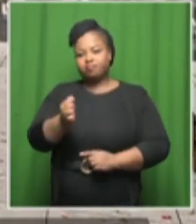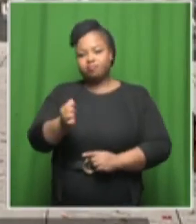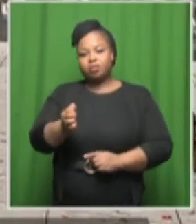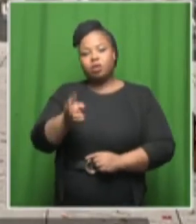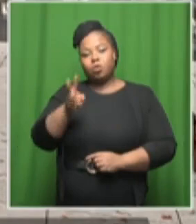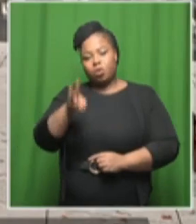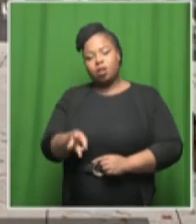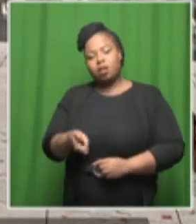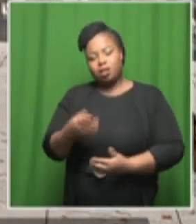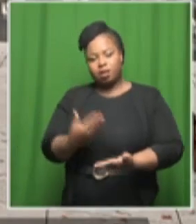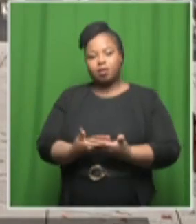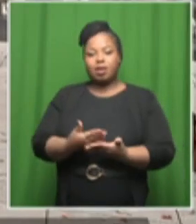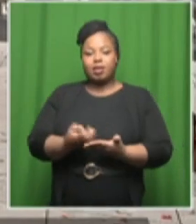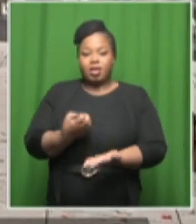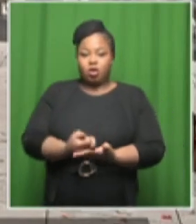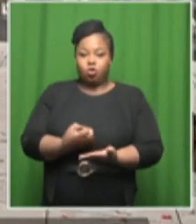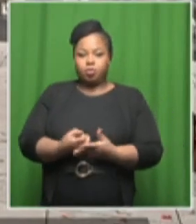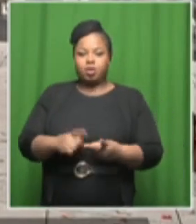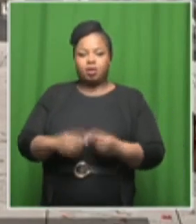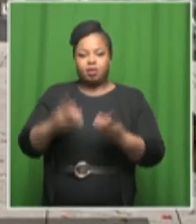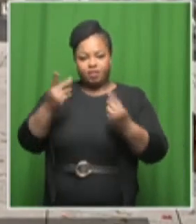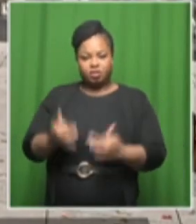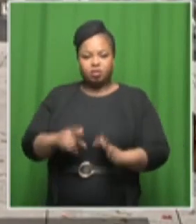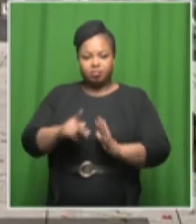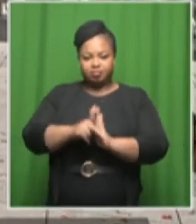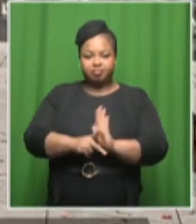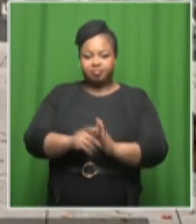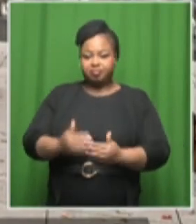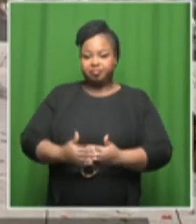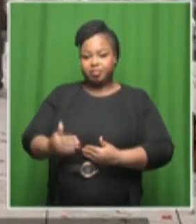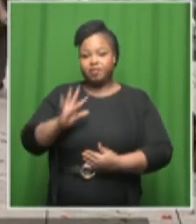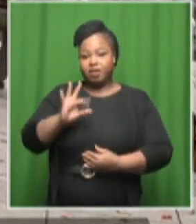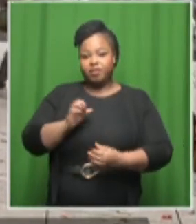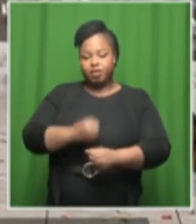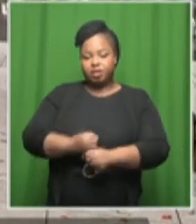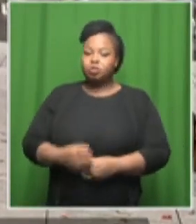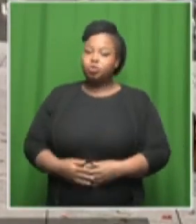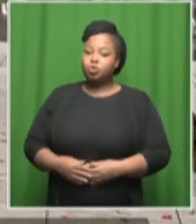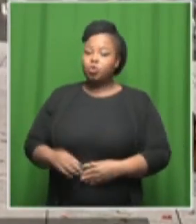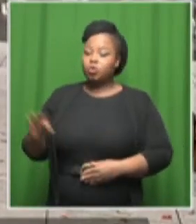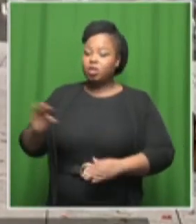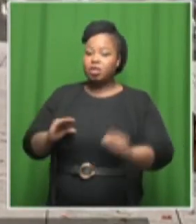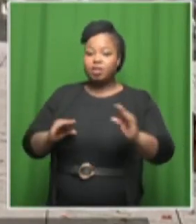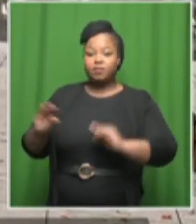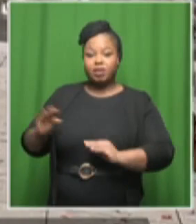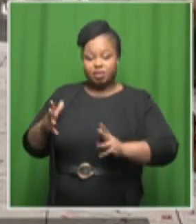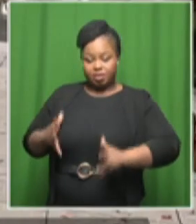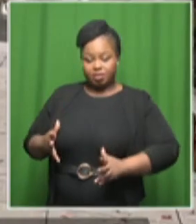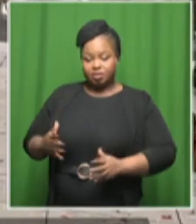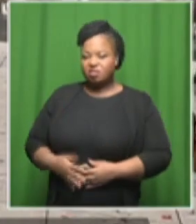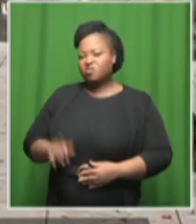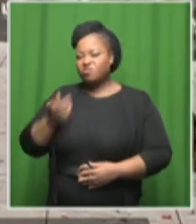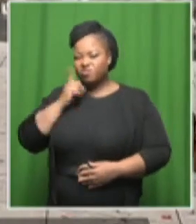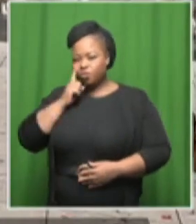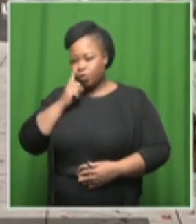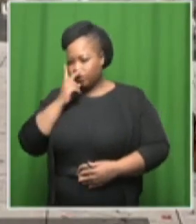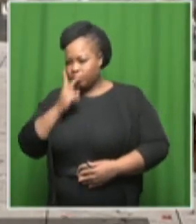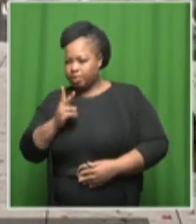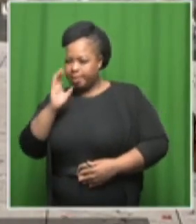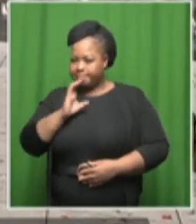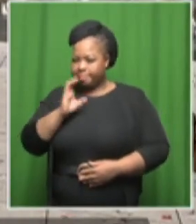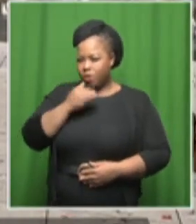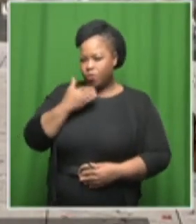setting economic as well as fiscal policy for the next 5 years. So investors here will also be watching to see